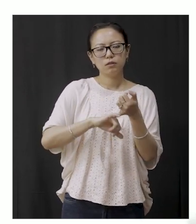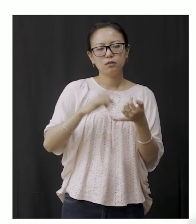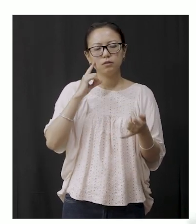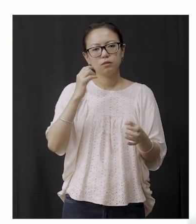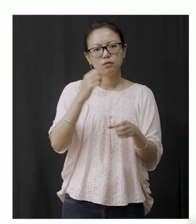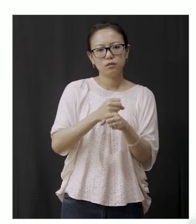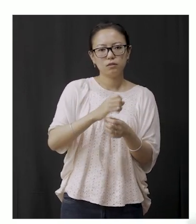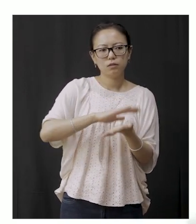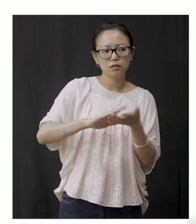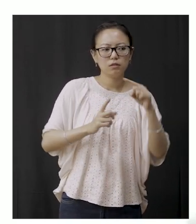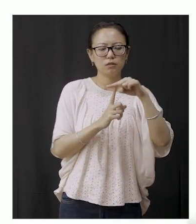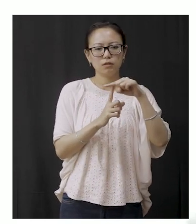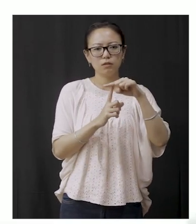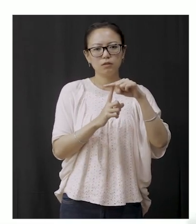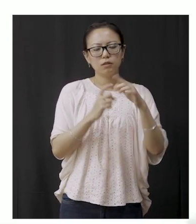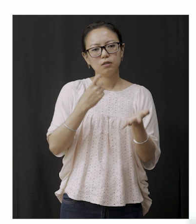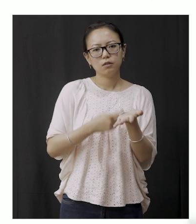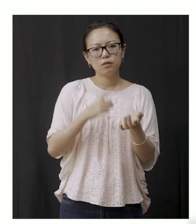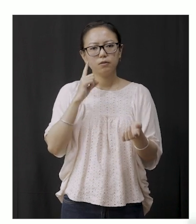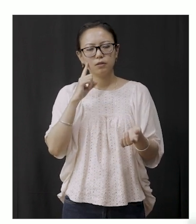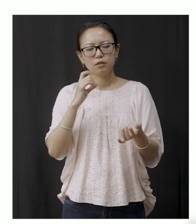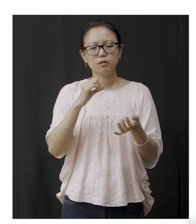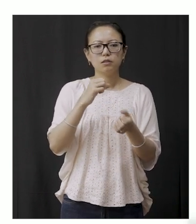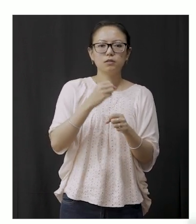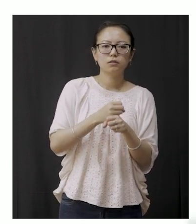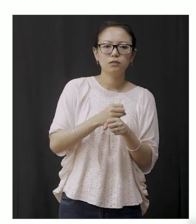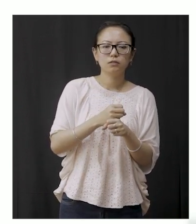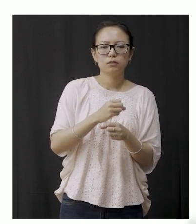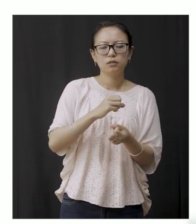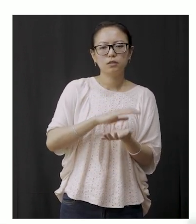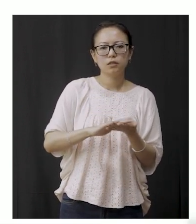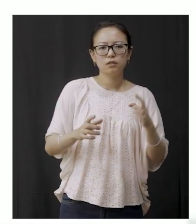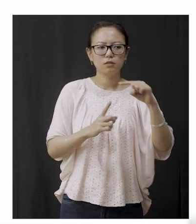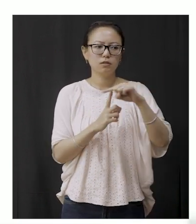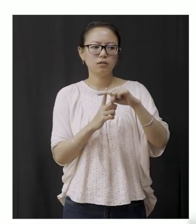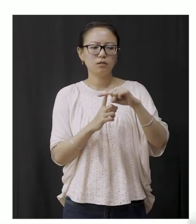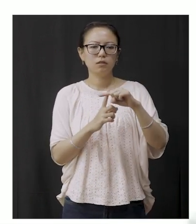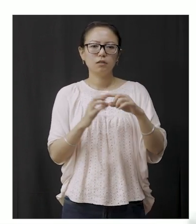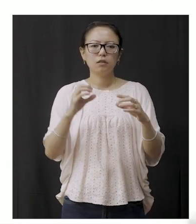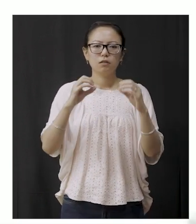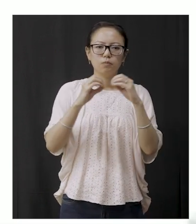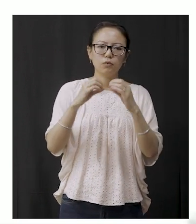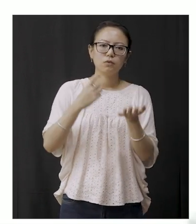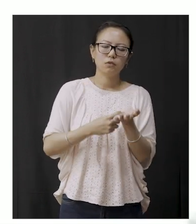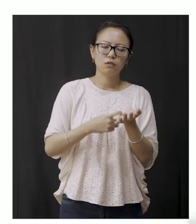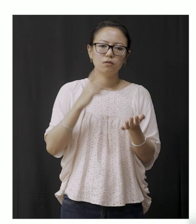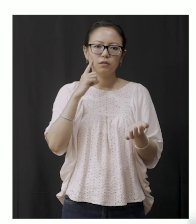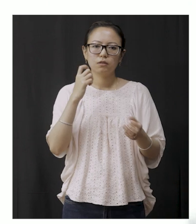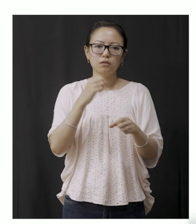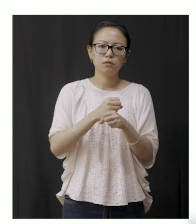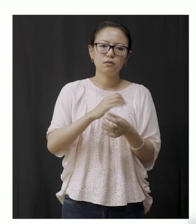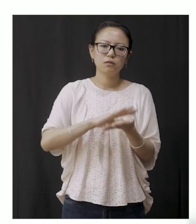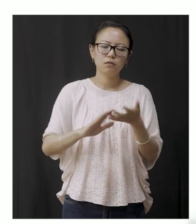called? These all are rhyming words. They are all called rhyming words because, see, they sound similar,